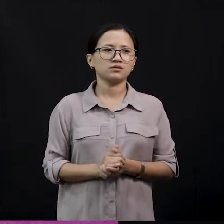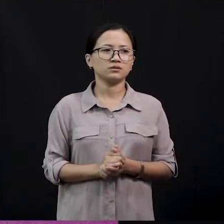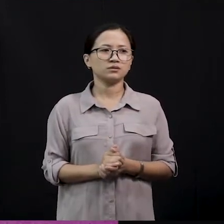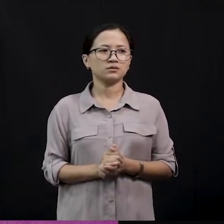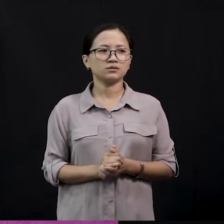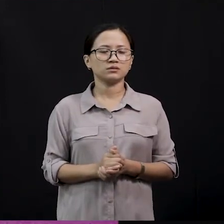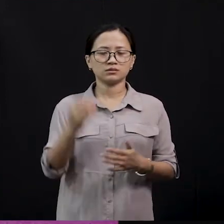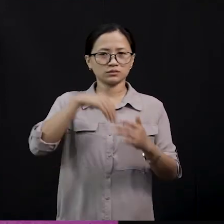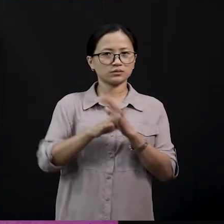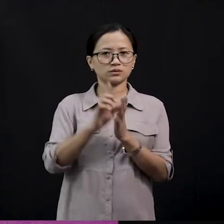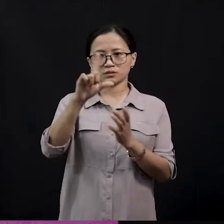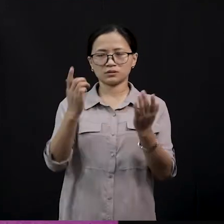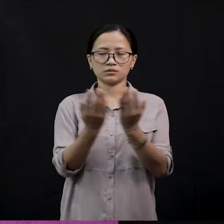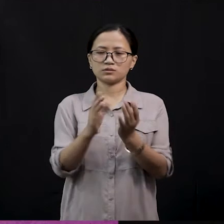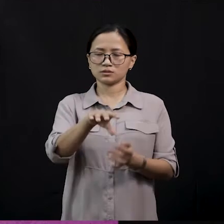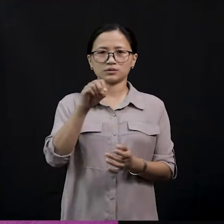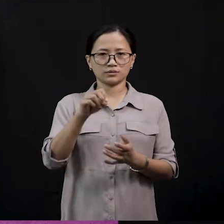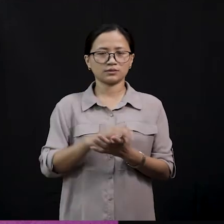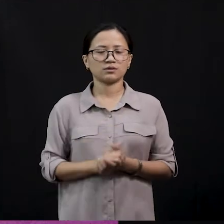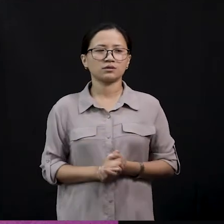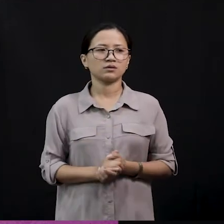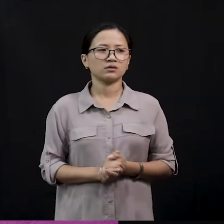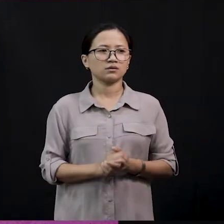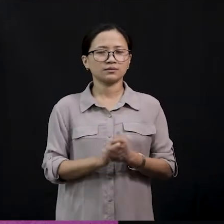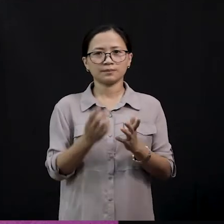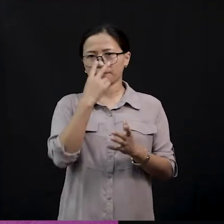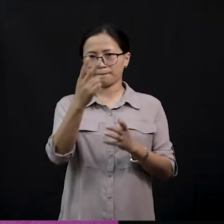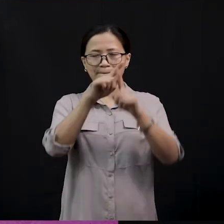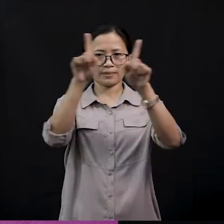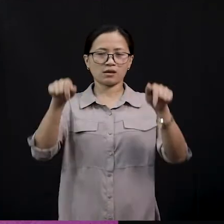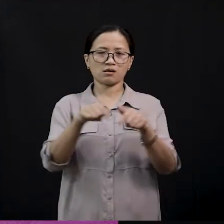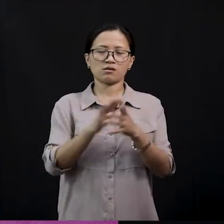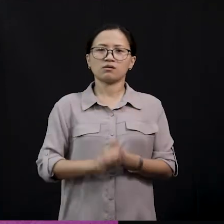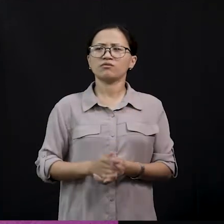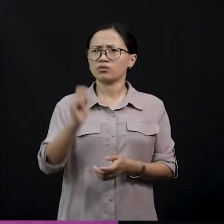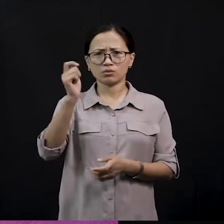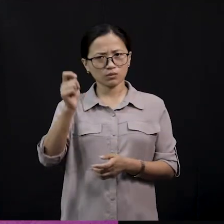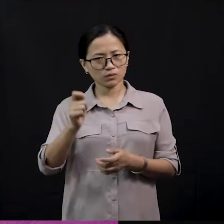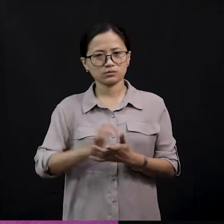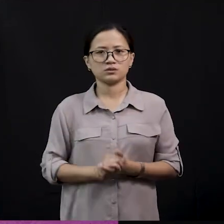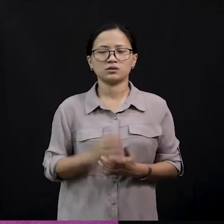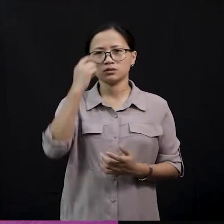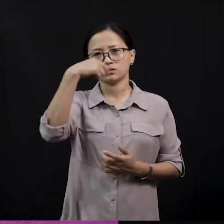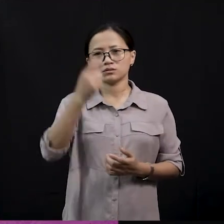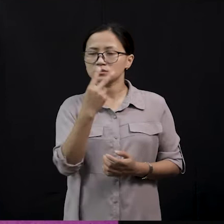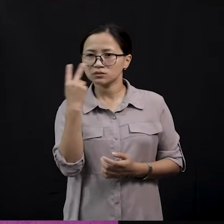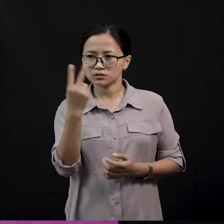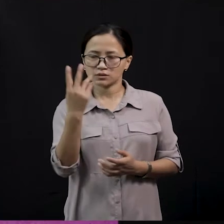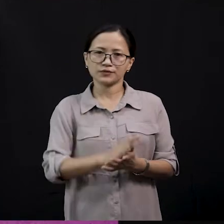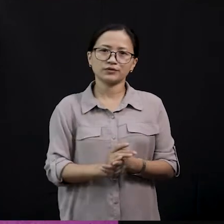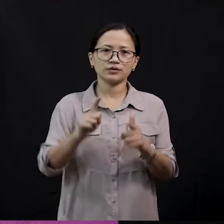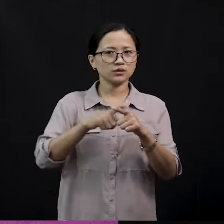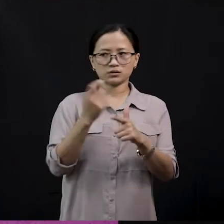Now, in the lesson here, we get the picture of a laborer or a worker who is seeking for a